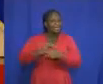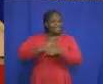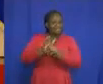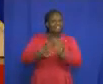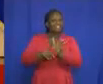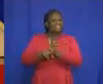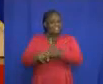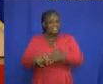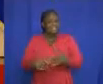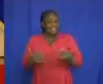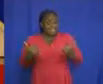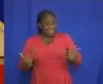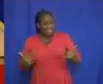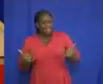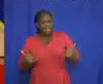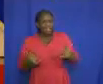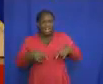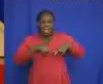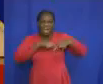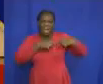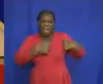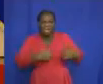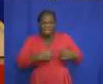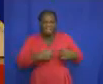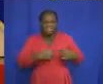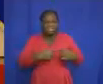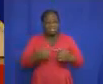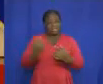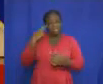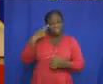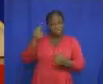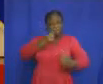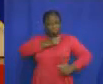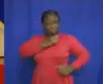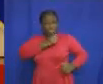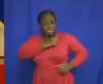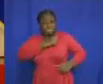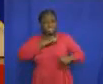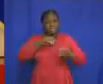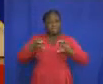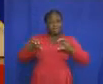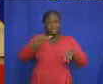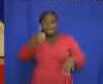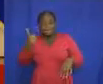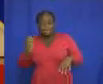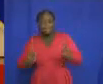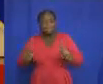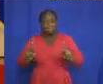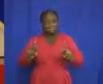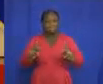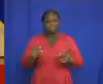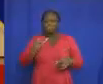heartening to see law enforcement agencies acting against persons and institutions flouting